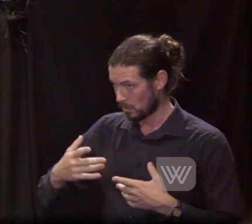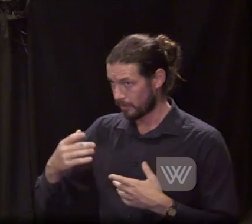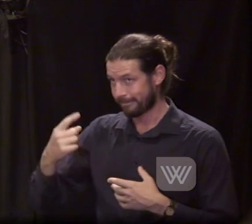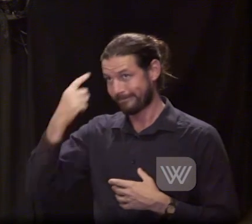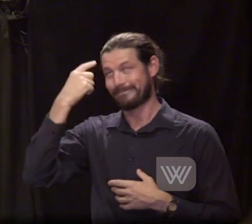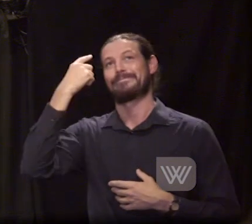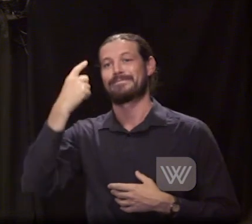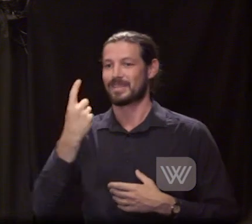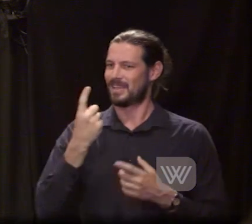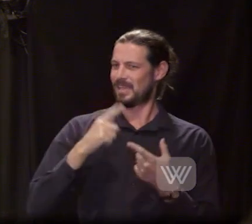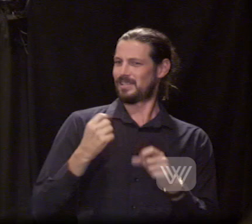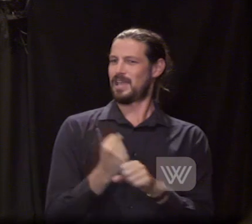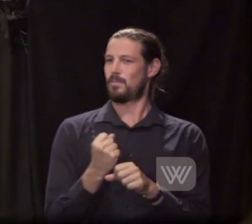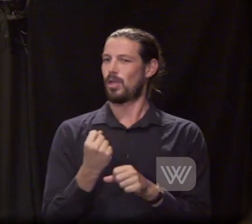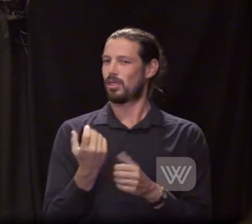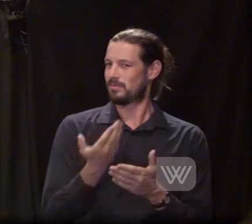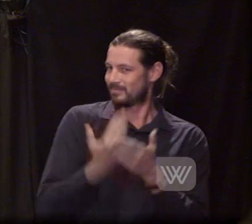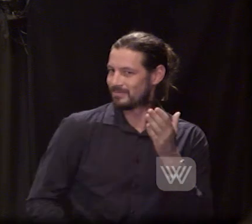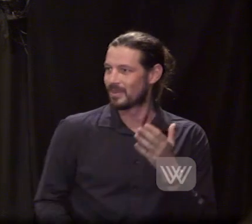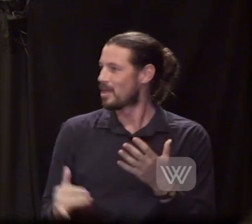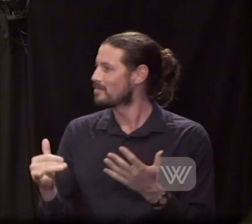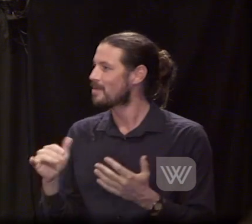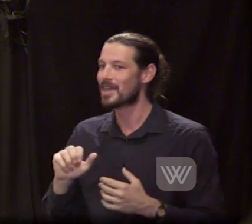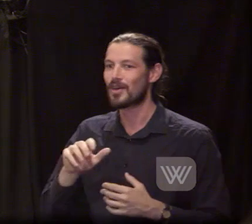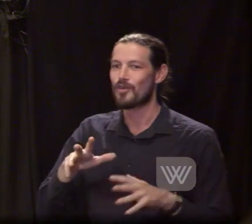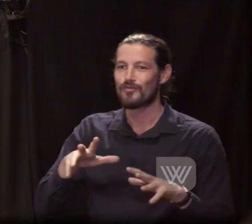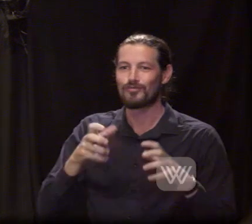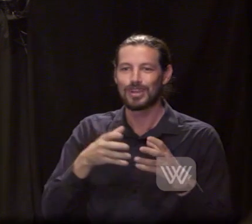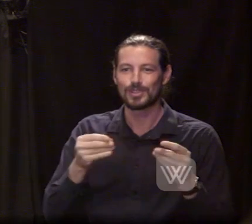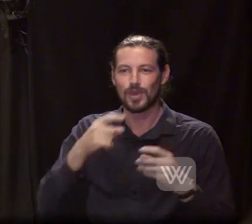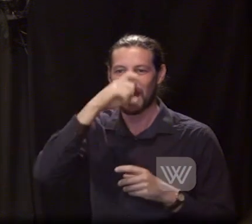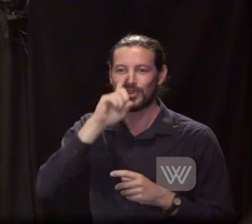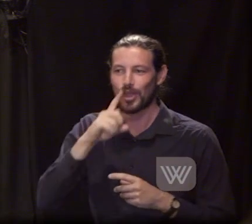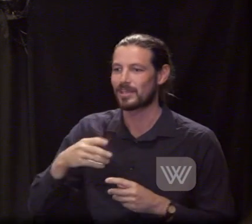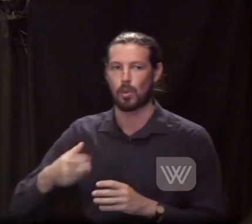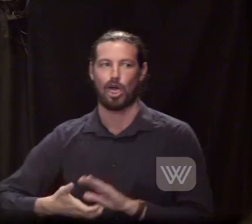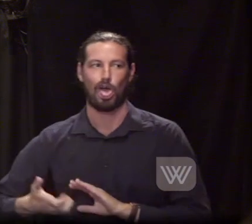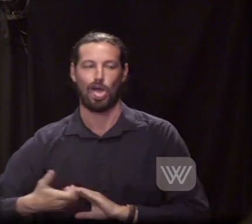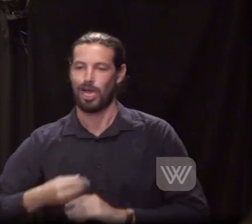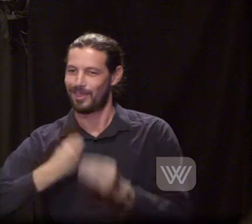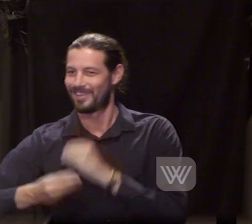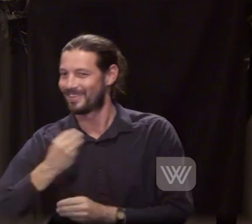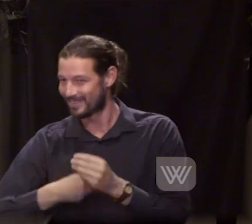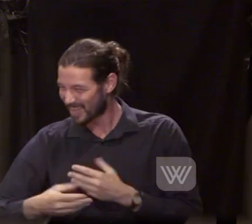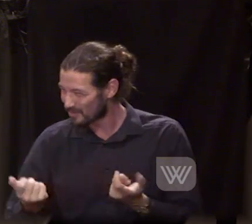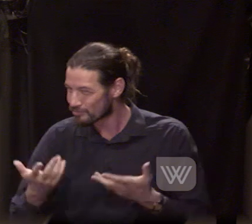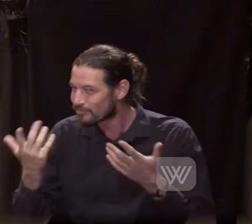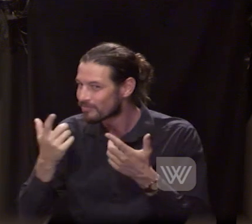us where, someone just kept eating your freeze-dried turkey or whatever it was that you were enjoying at that point?